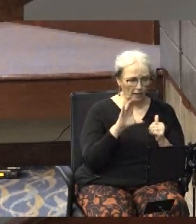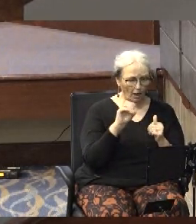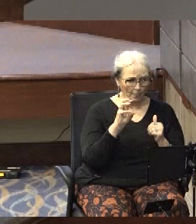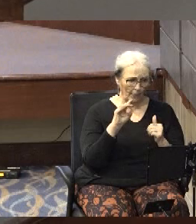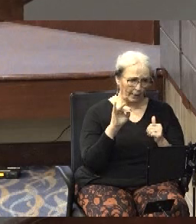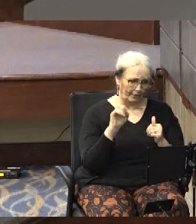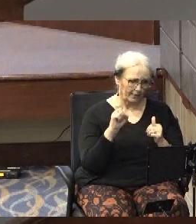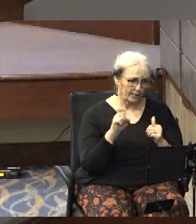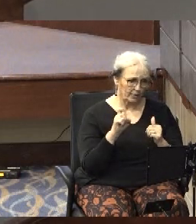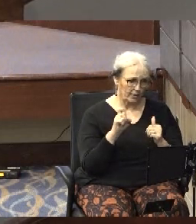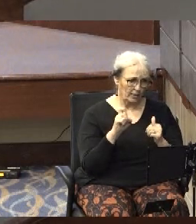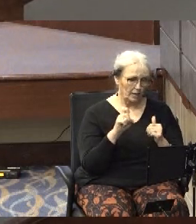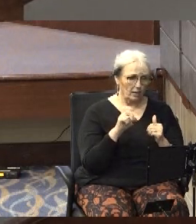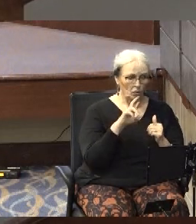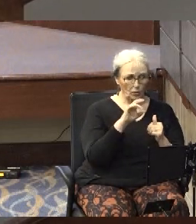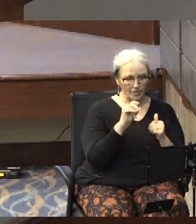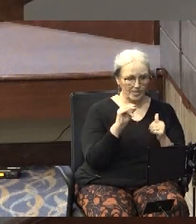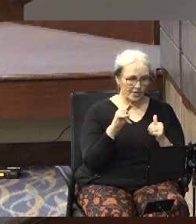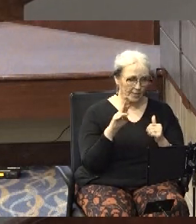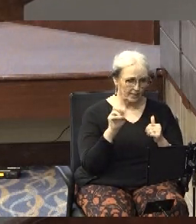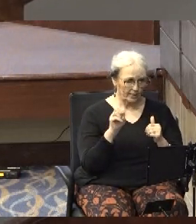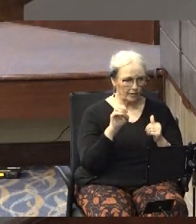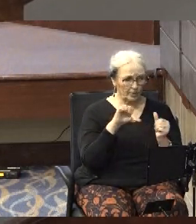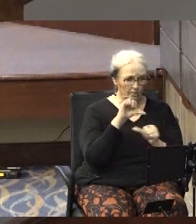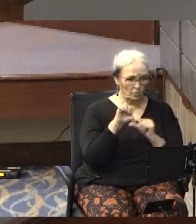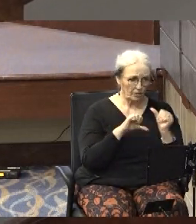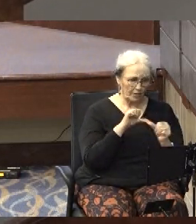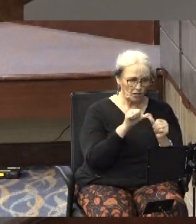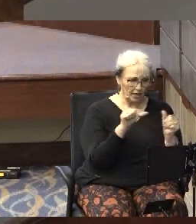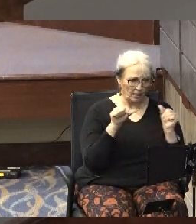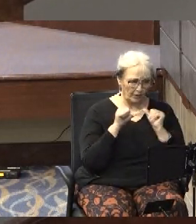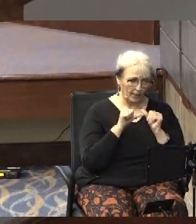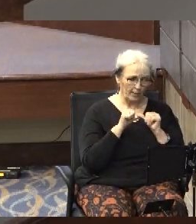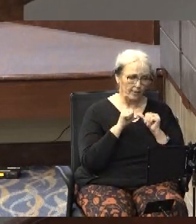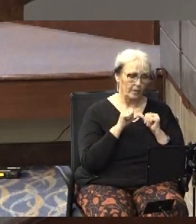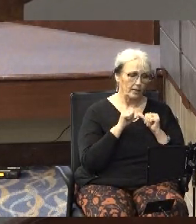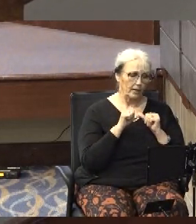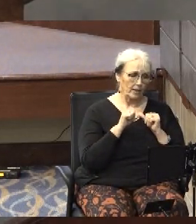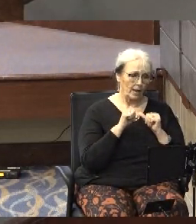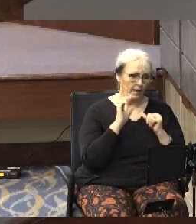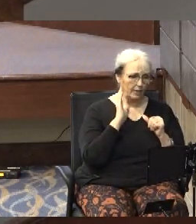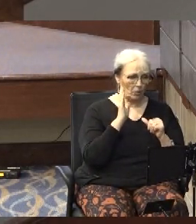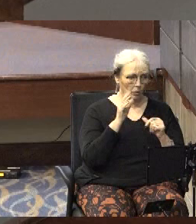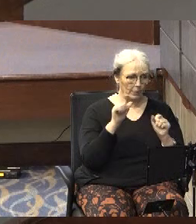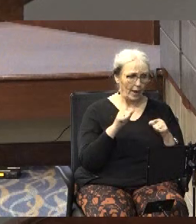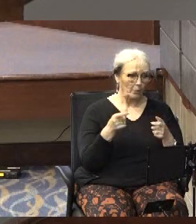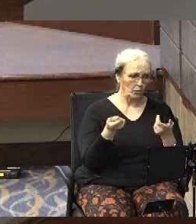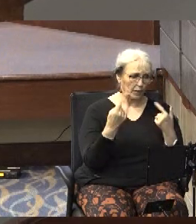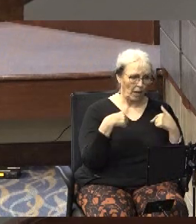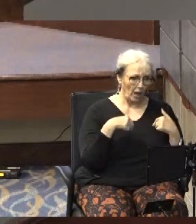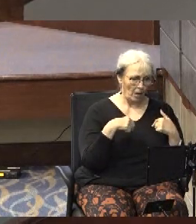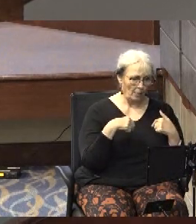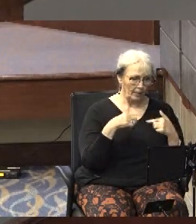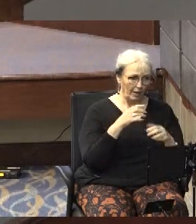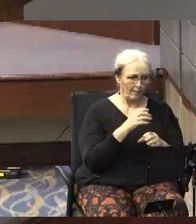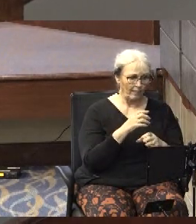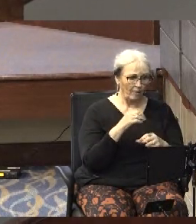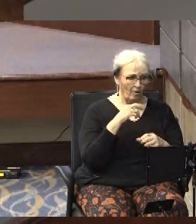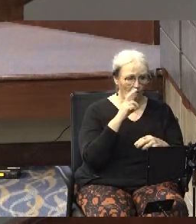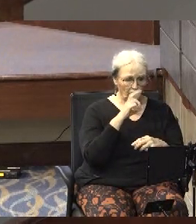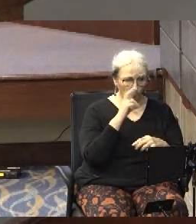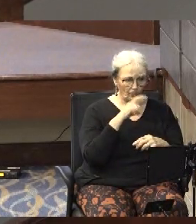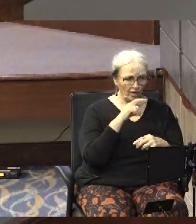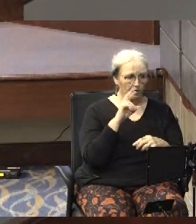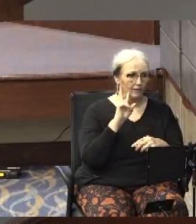people. They're residents of this association area. And they're going to be able to come in there and get fresh vegetables for my